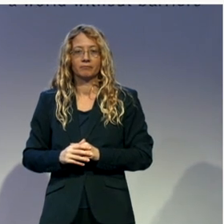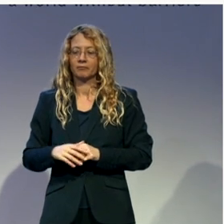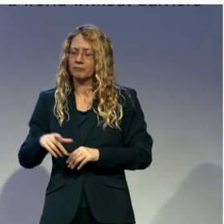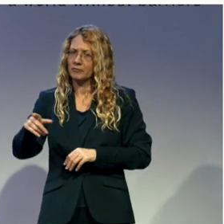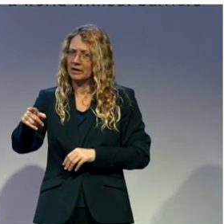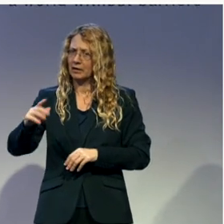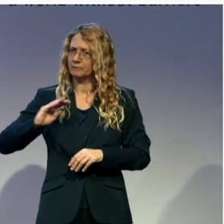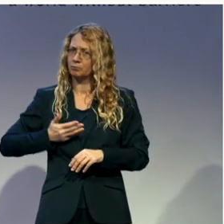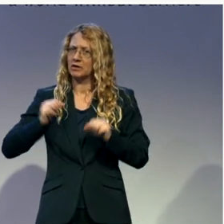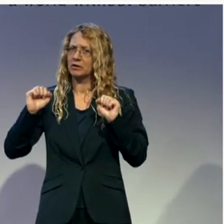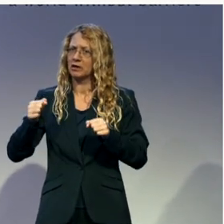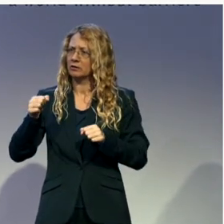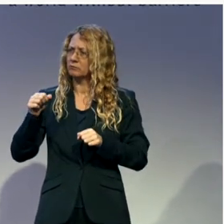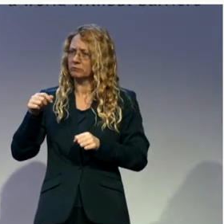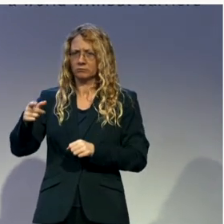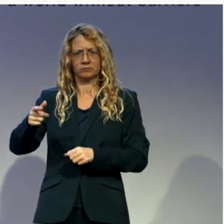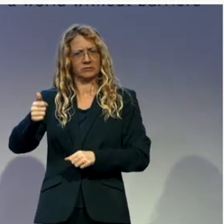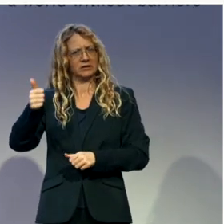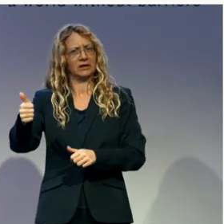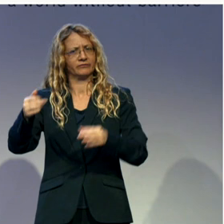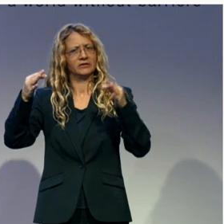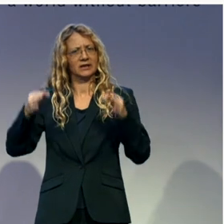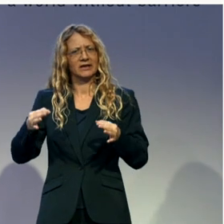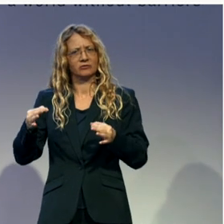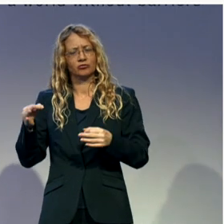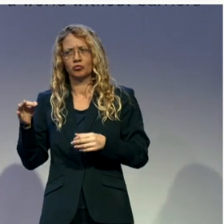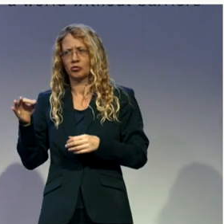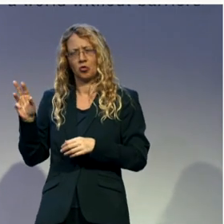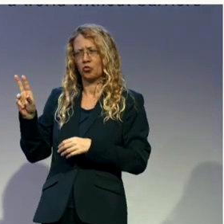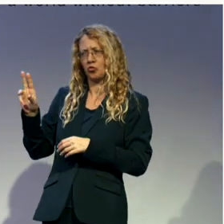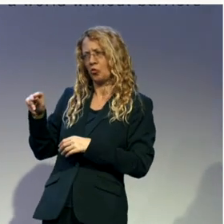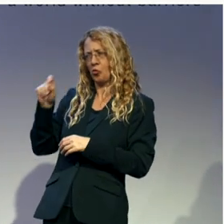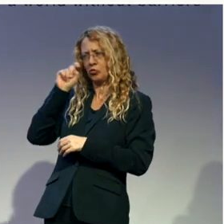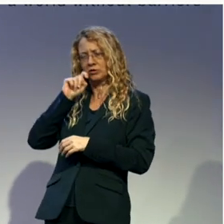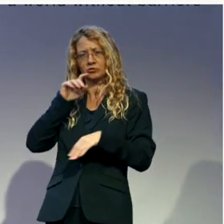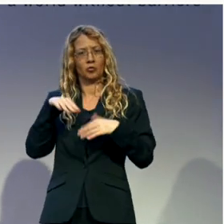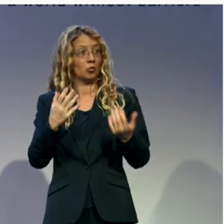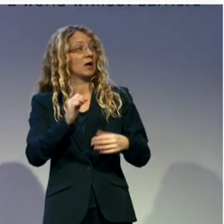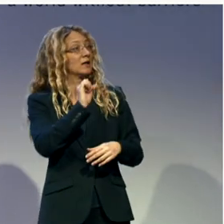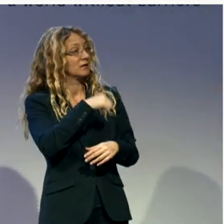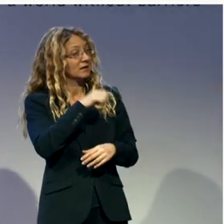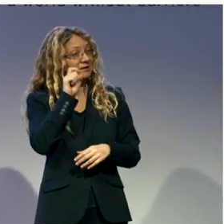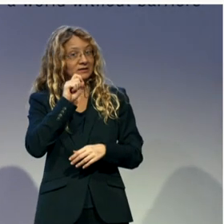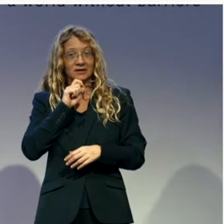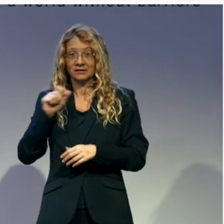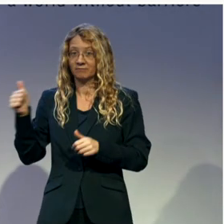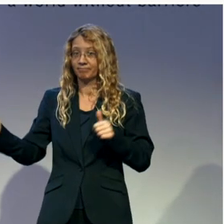or yes, I want to have sex, I want to have love, I might want to have children, and you cannot force me